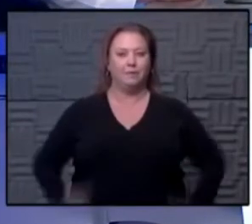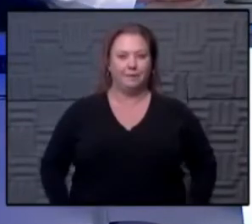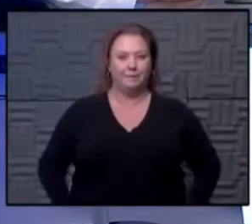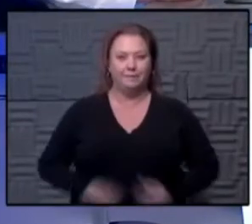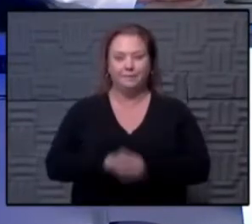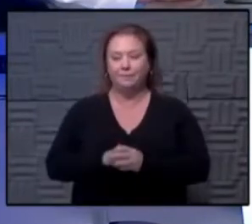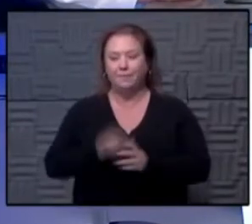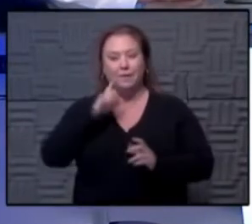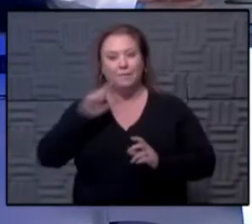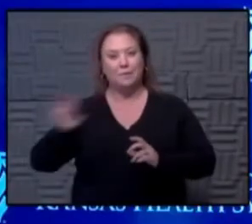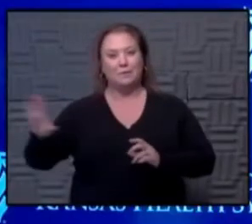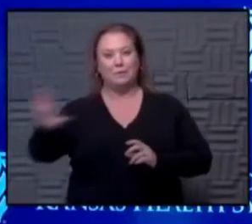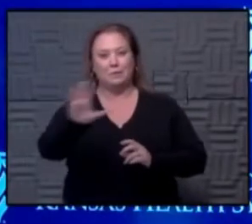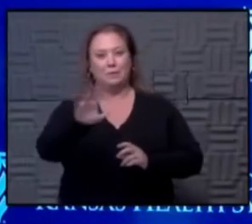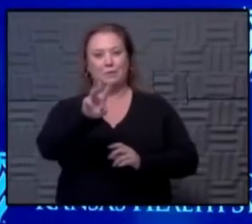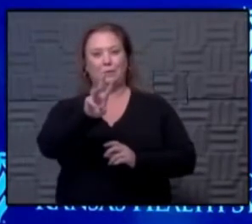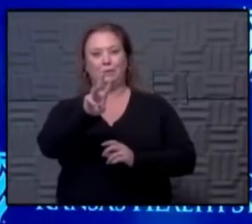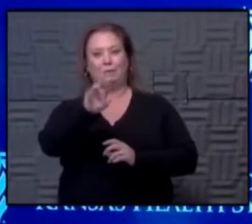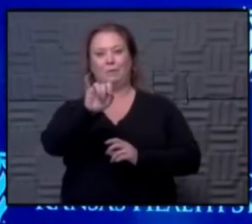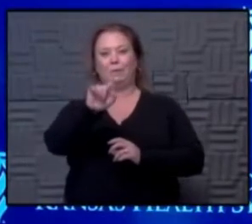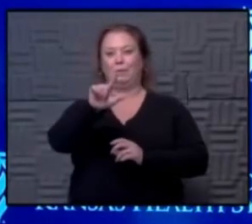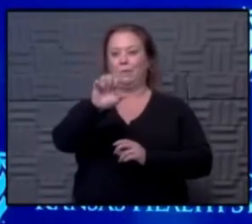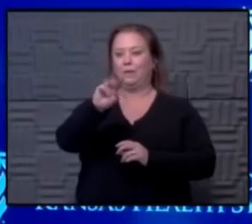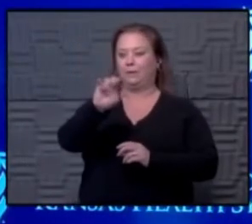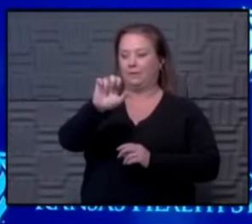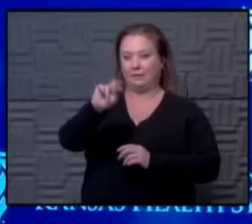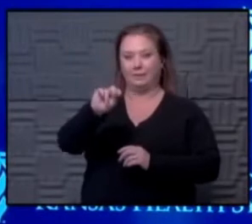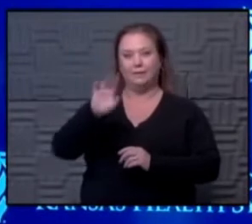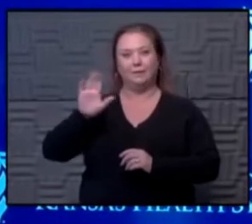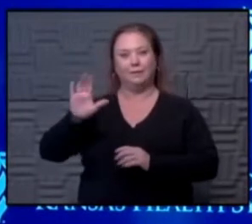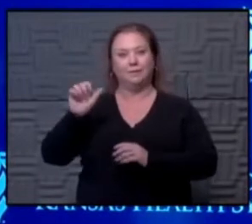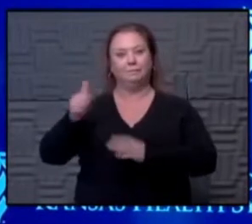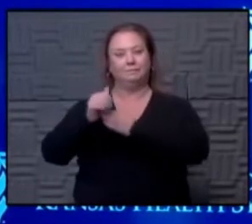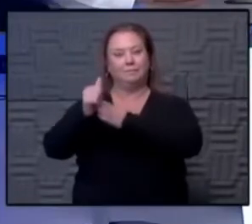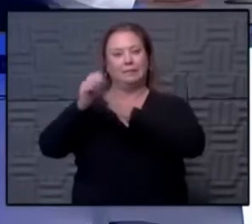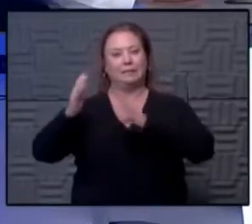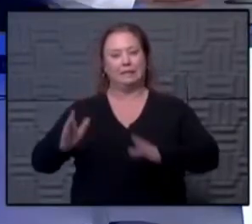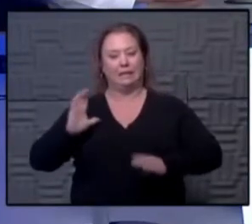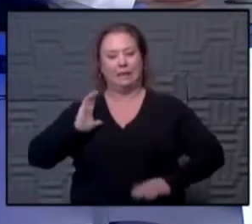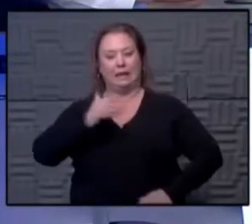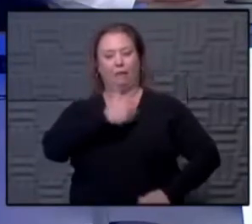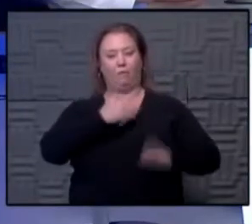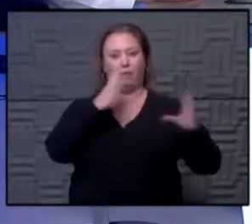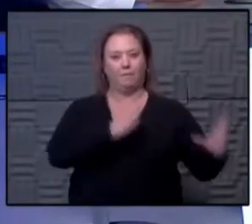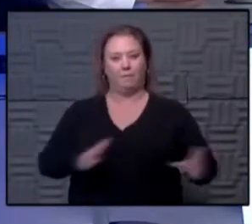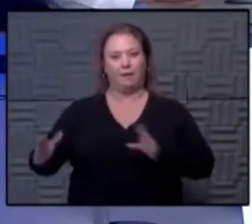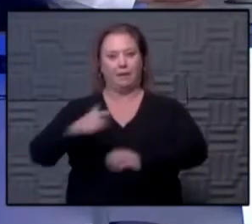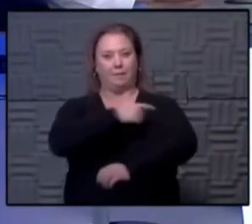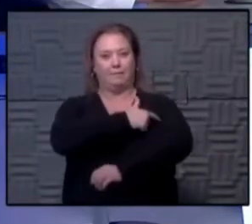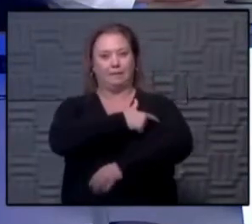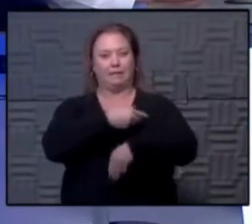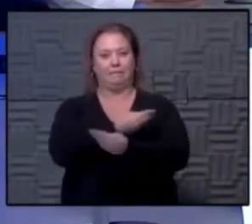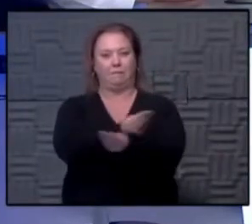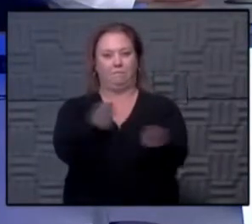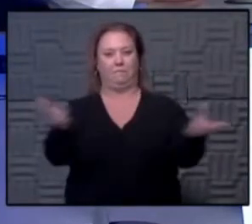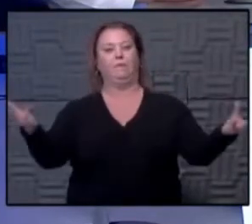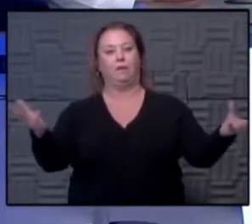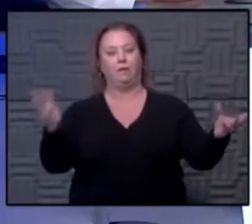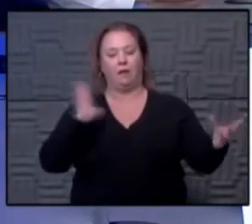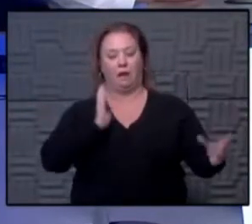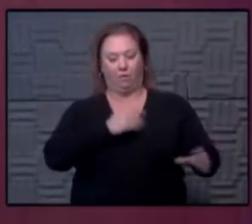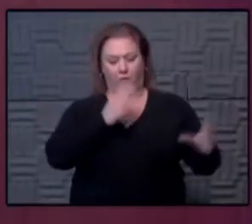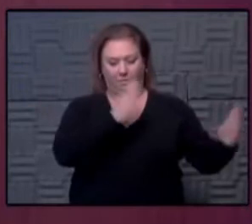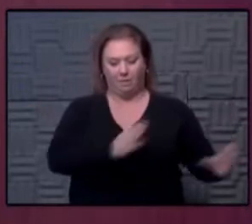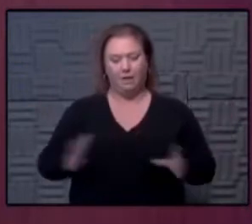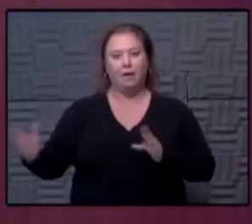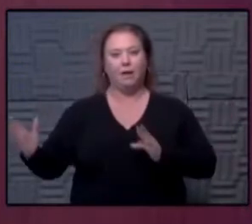those of you watching, Dr. Williamson has been leading sort of our planning around vaccine administration, our plan,